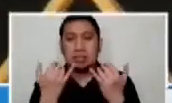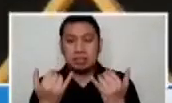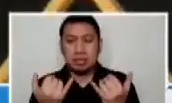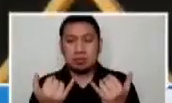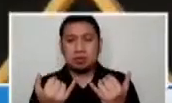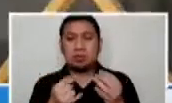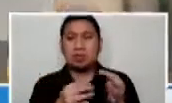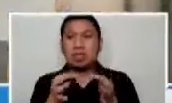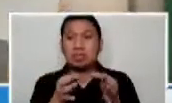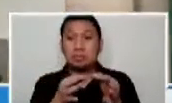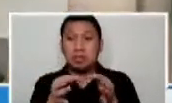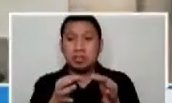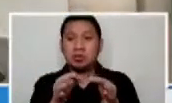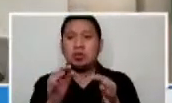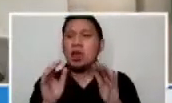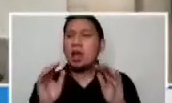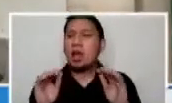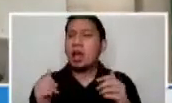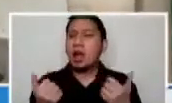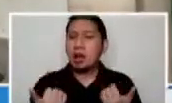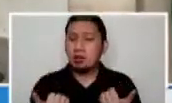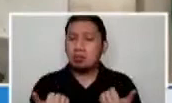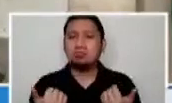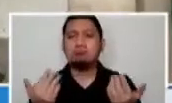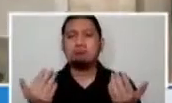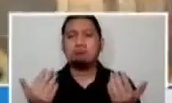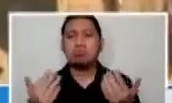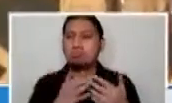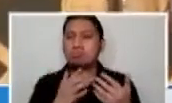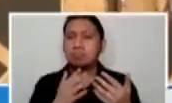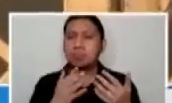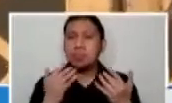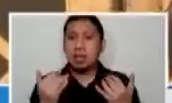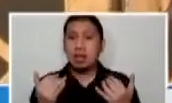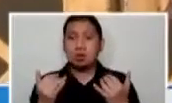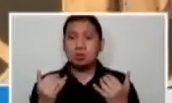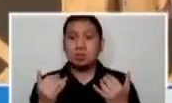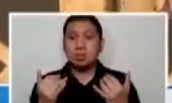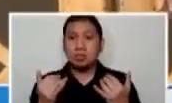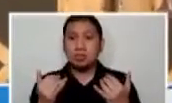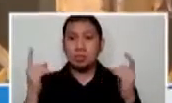are regulated in the whole of government fight to save lives from COVID-19.